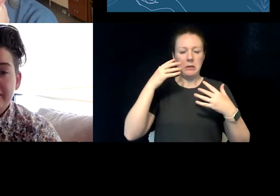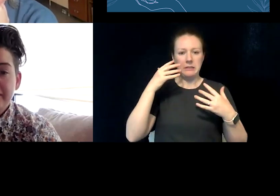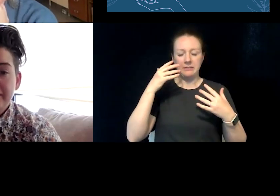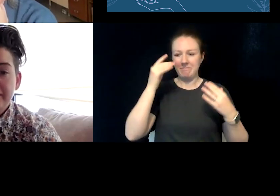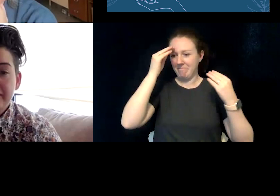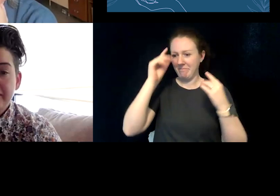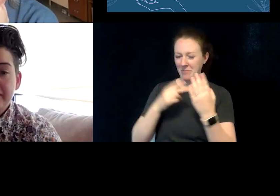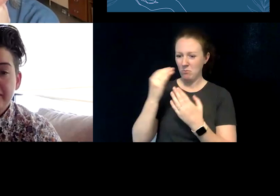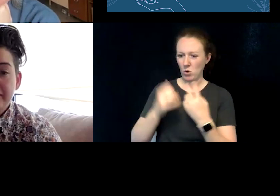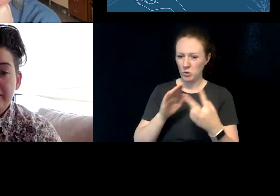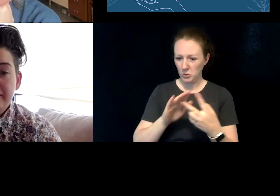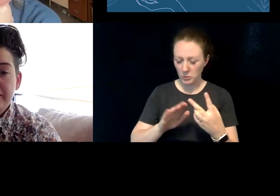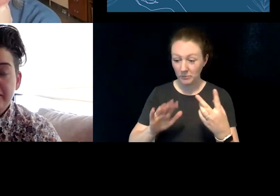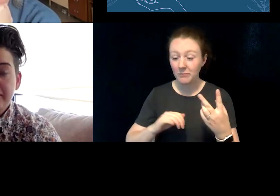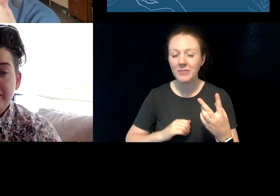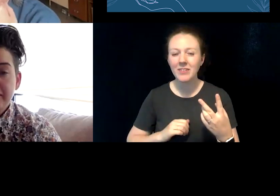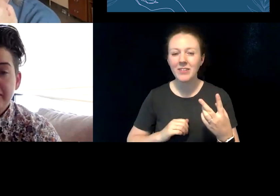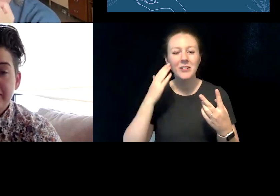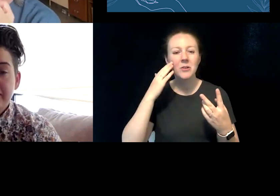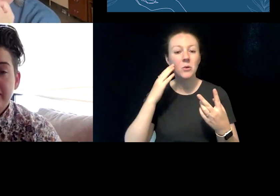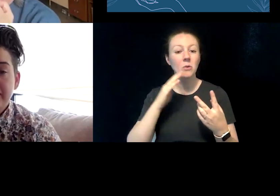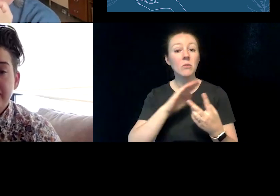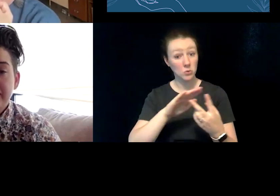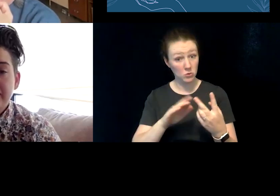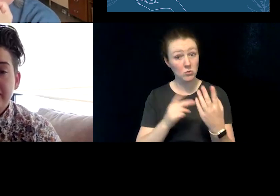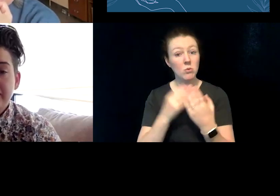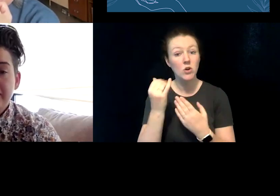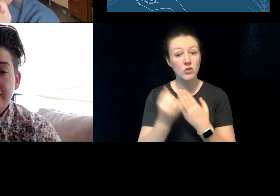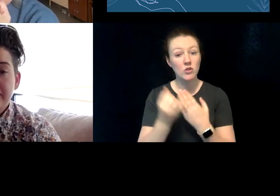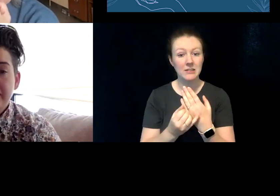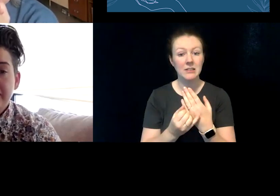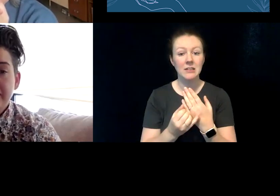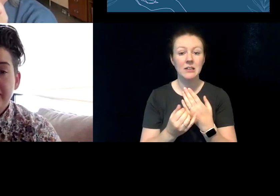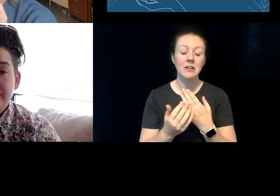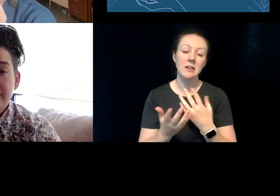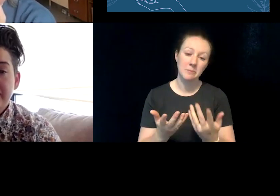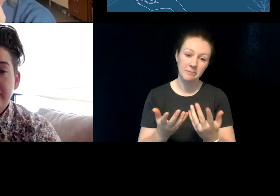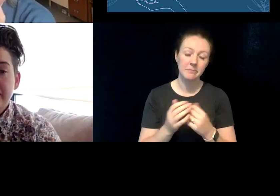And as you can imagine, those two projects were not,